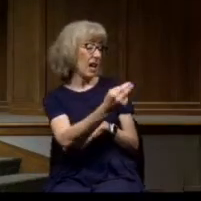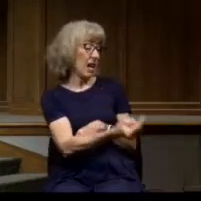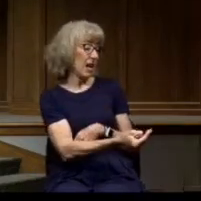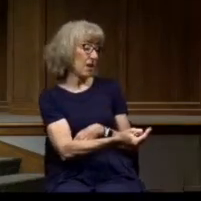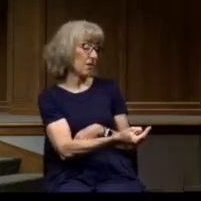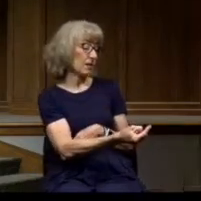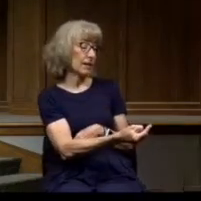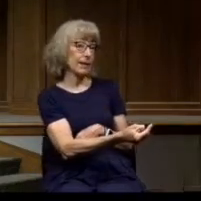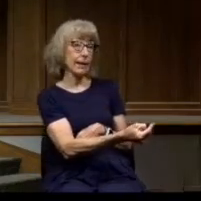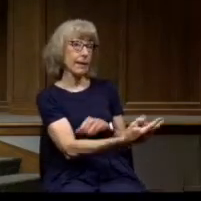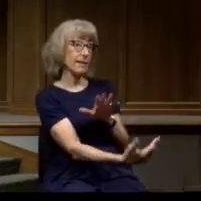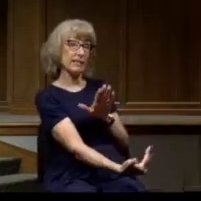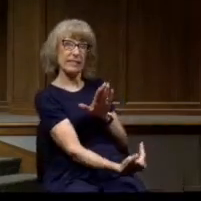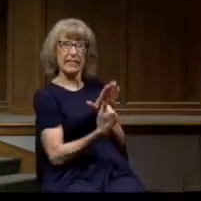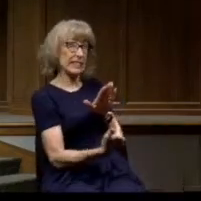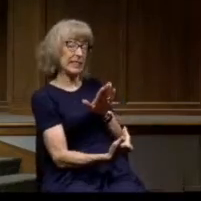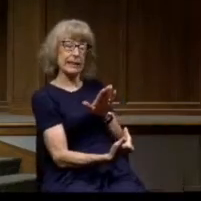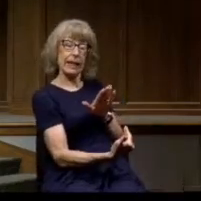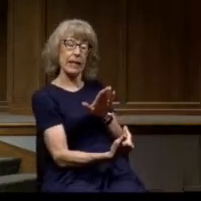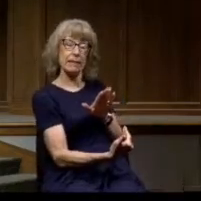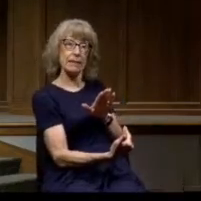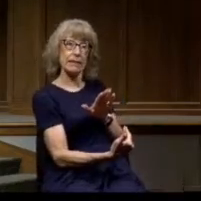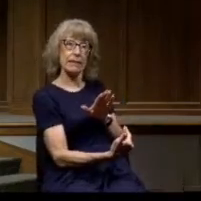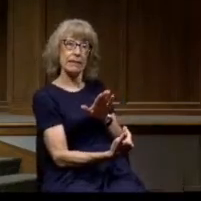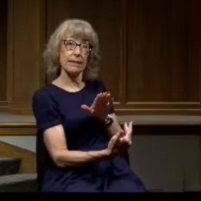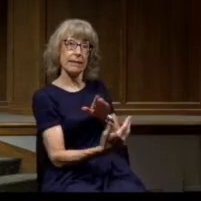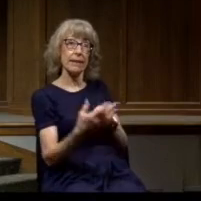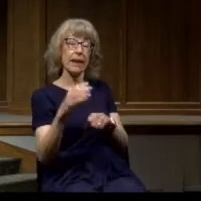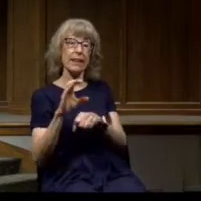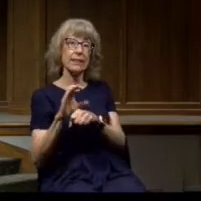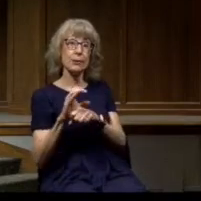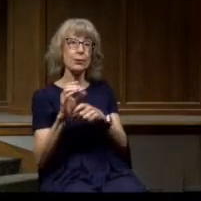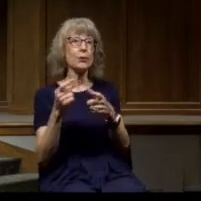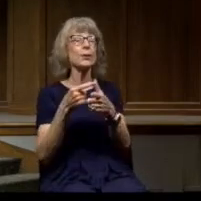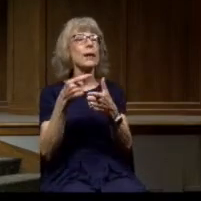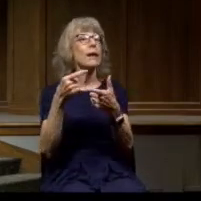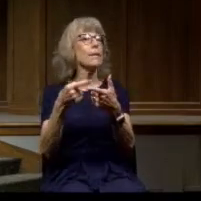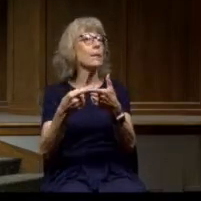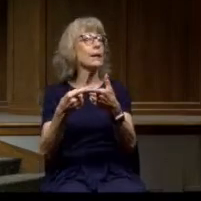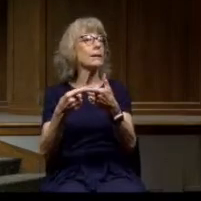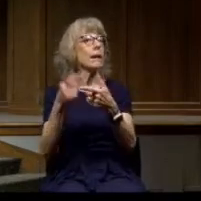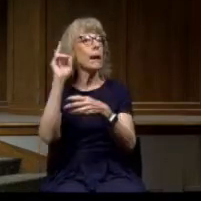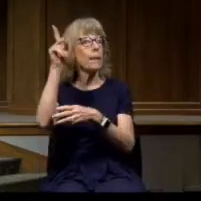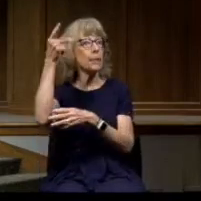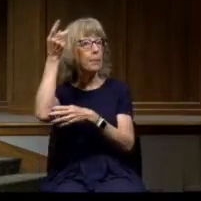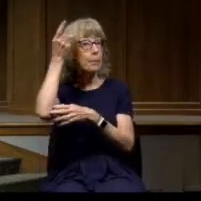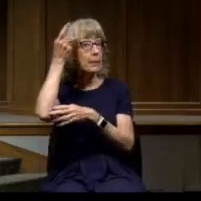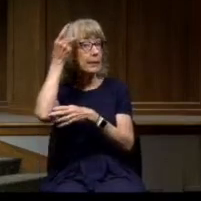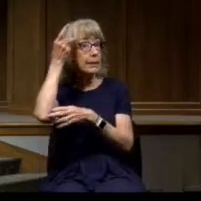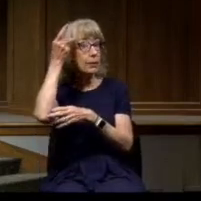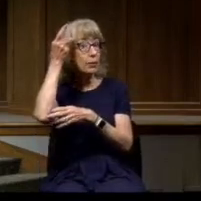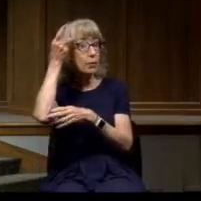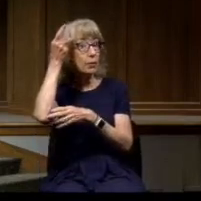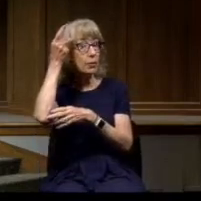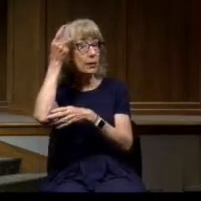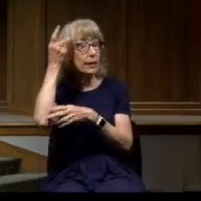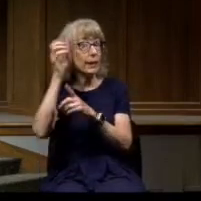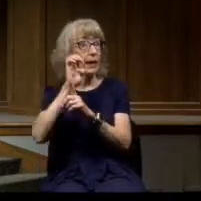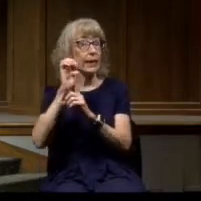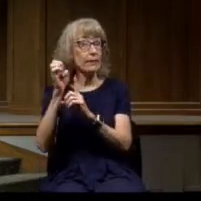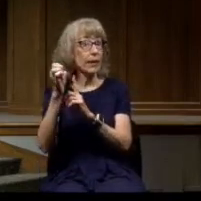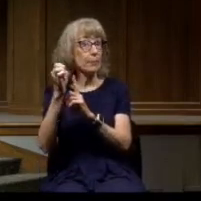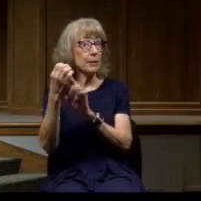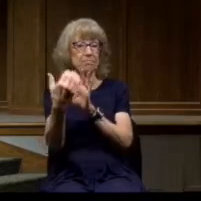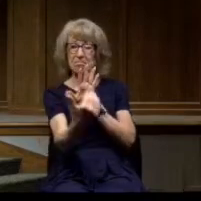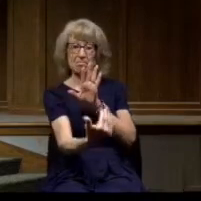prevail against the church, then the current political scene hardly serves as a threat." And when